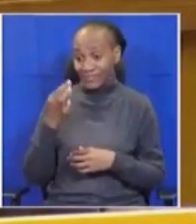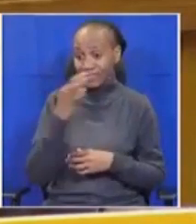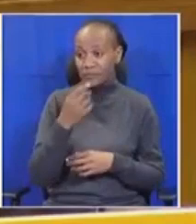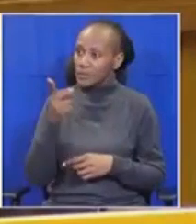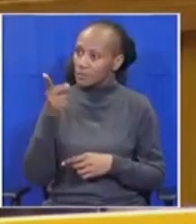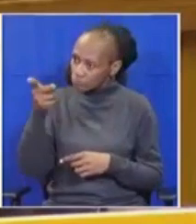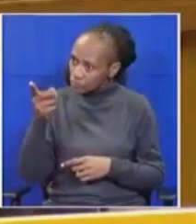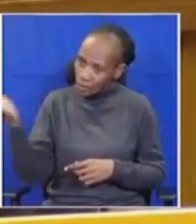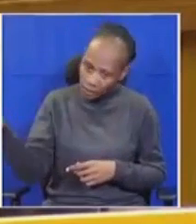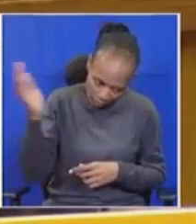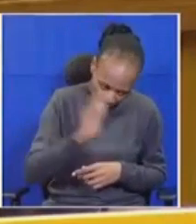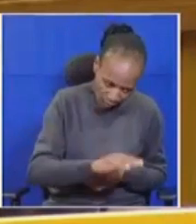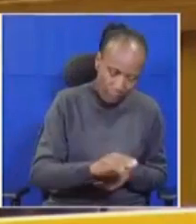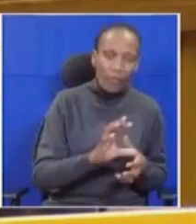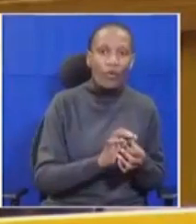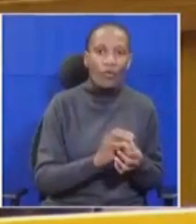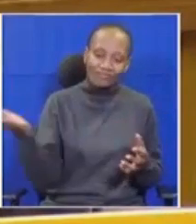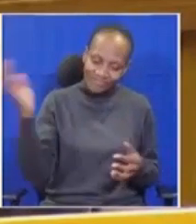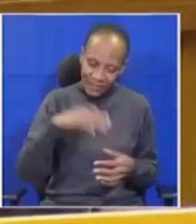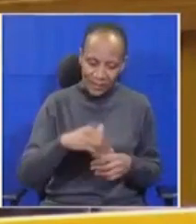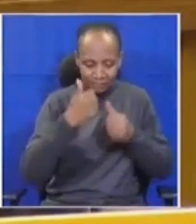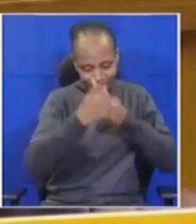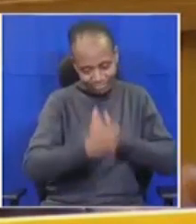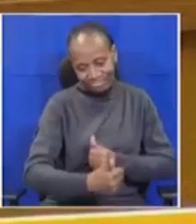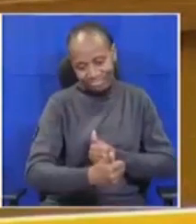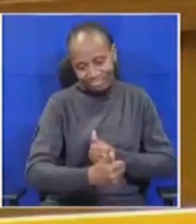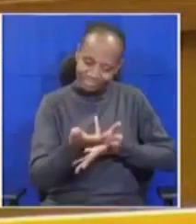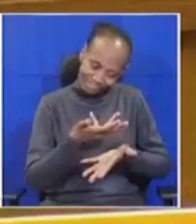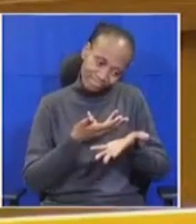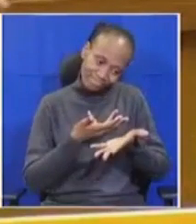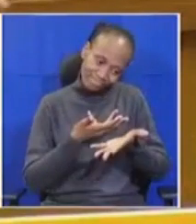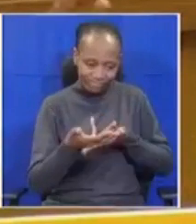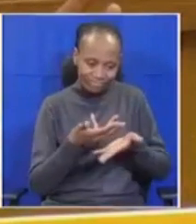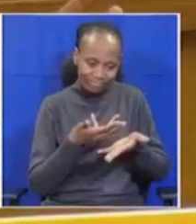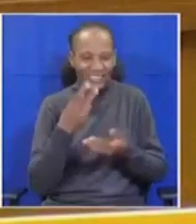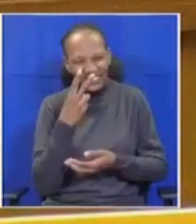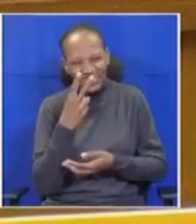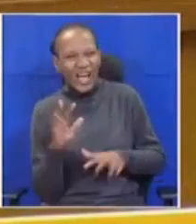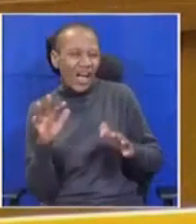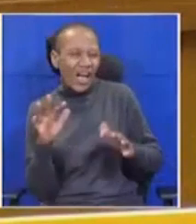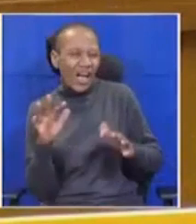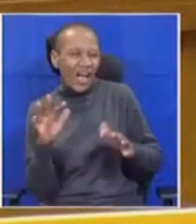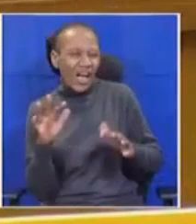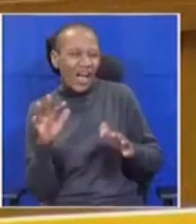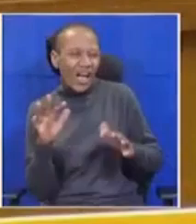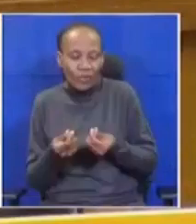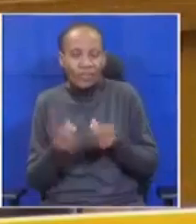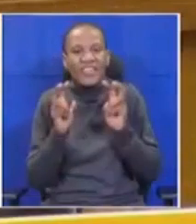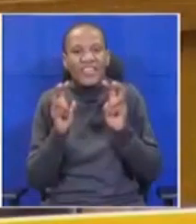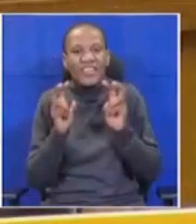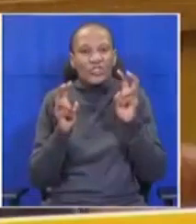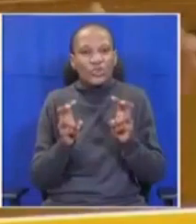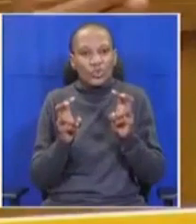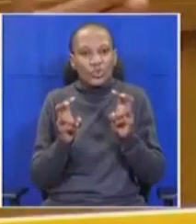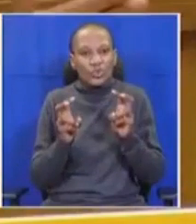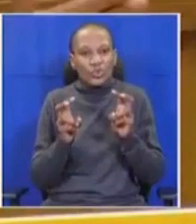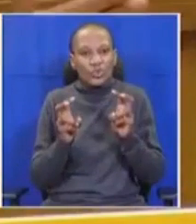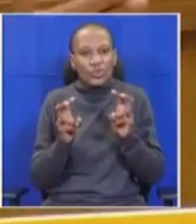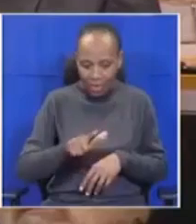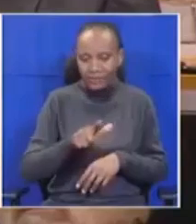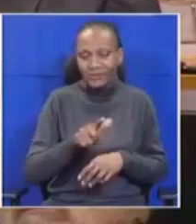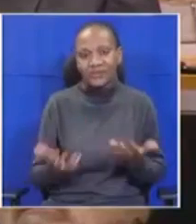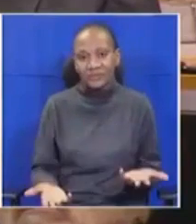let us sit around the table, let us find a solution on this issue of land.